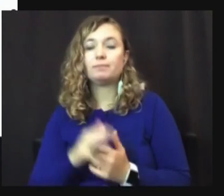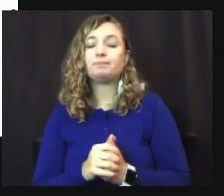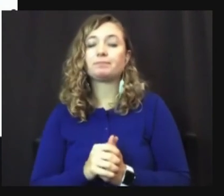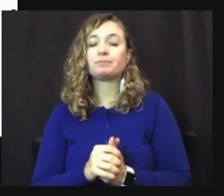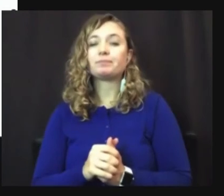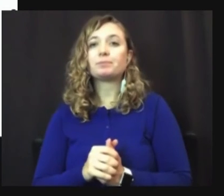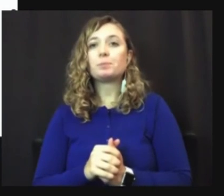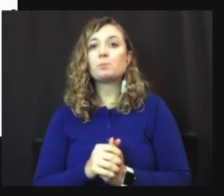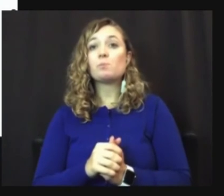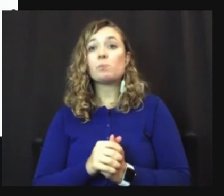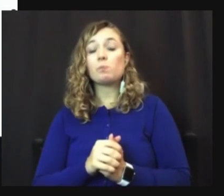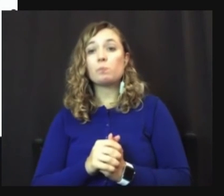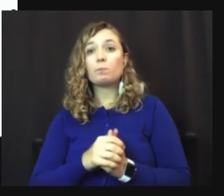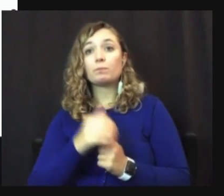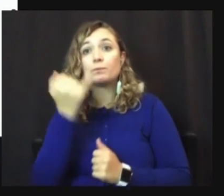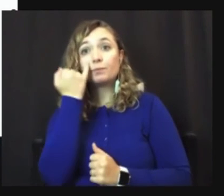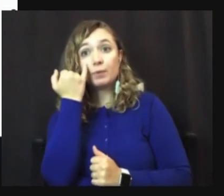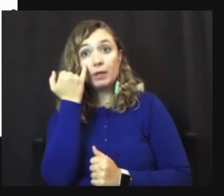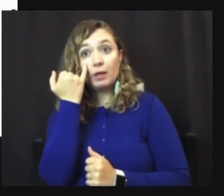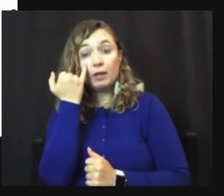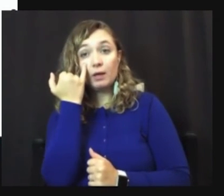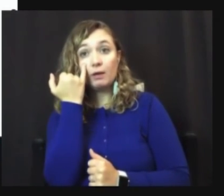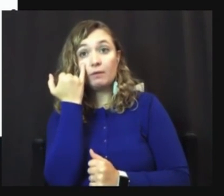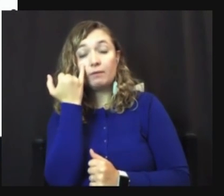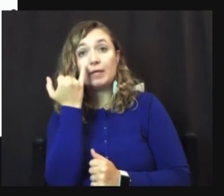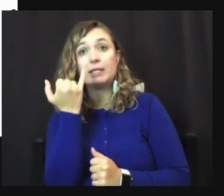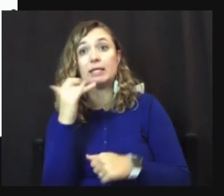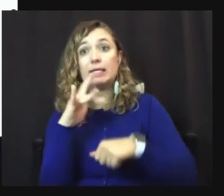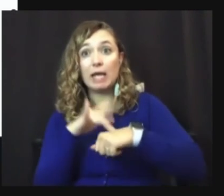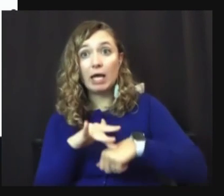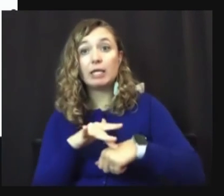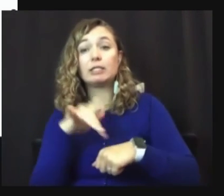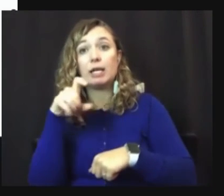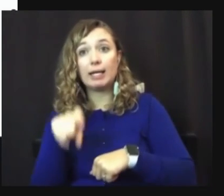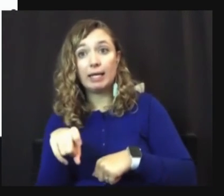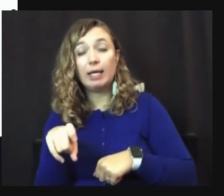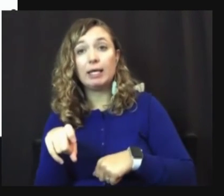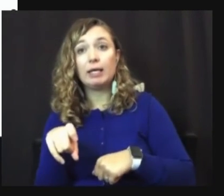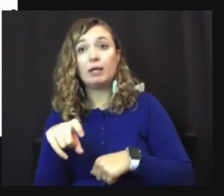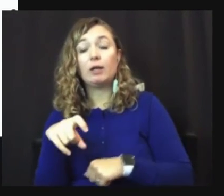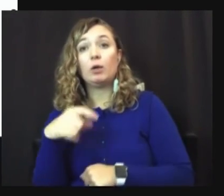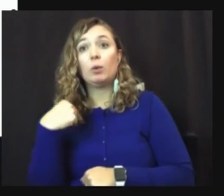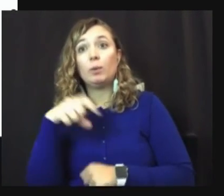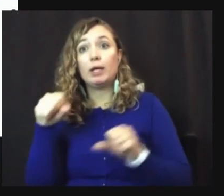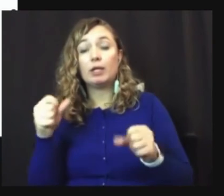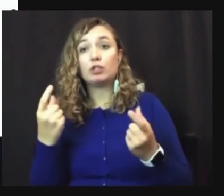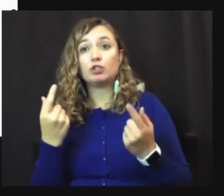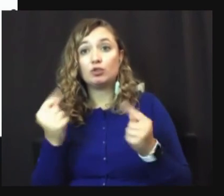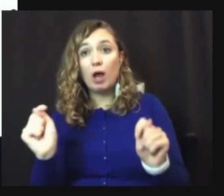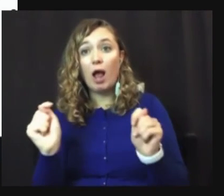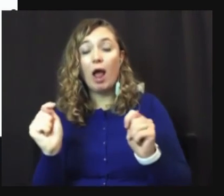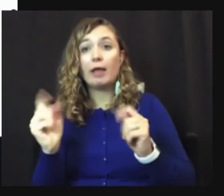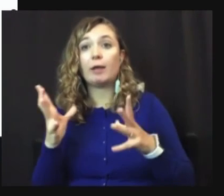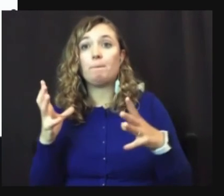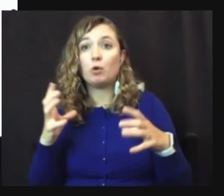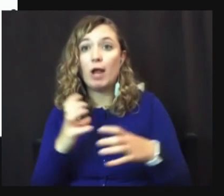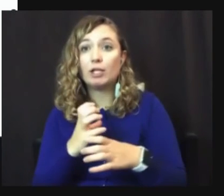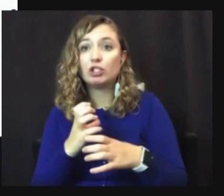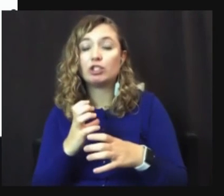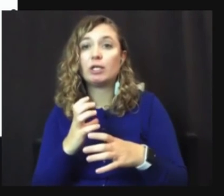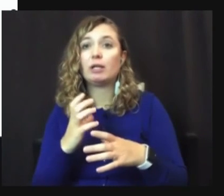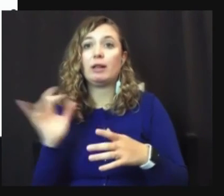So if it's a proprioceptive or touch need, we can try compression, like